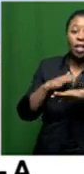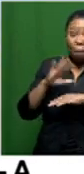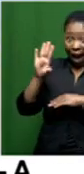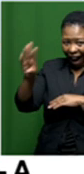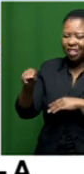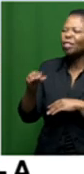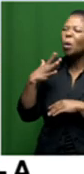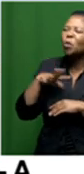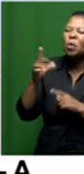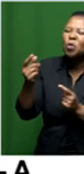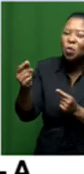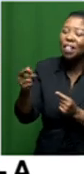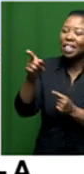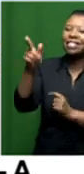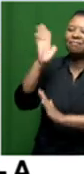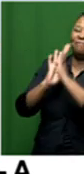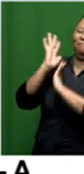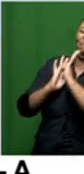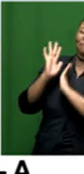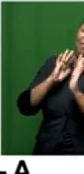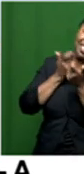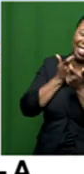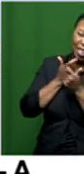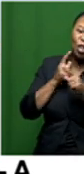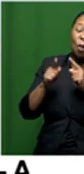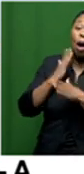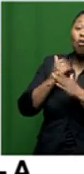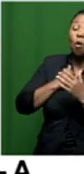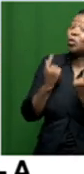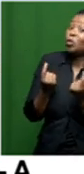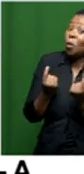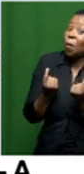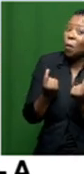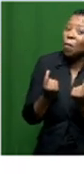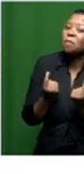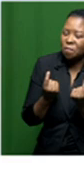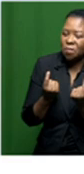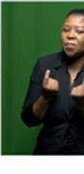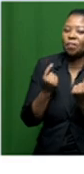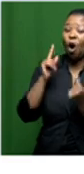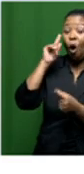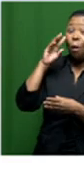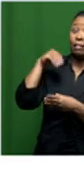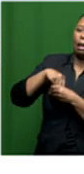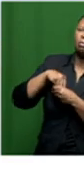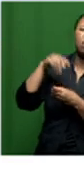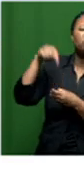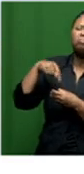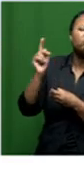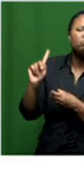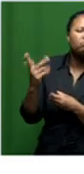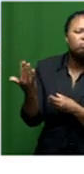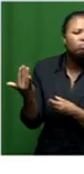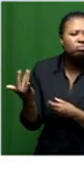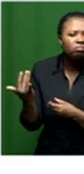do, and they tell me. And then my job is to really find the concept and to say, is there